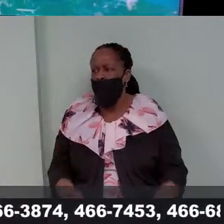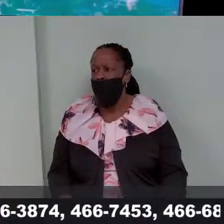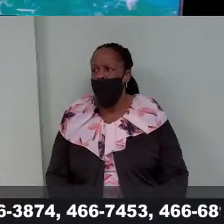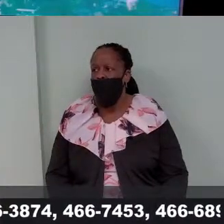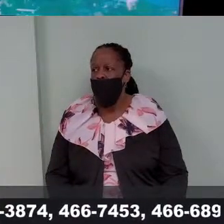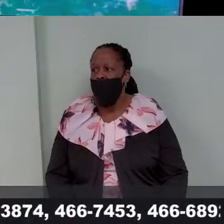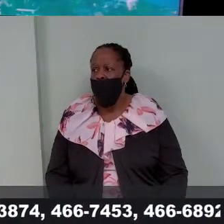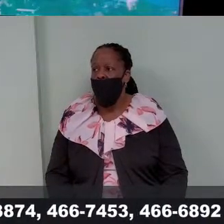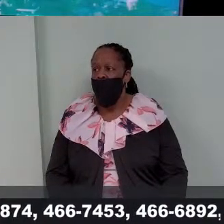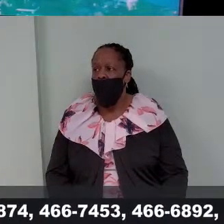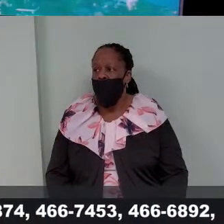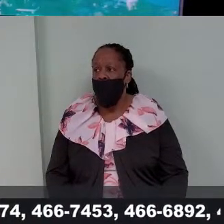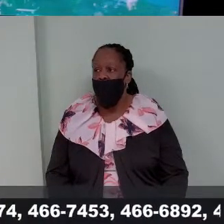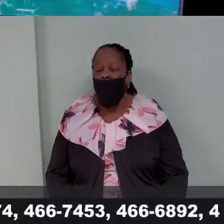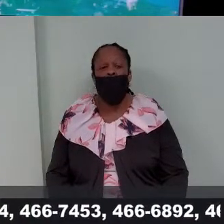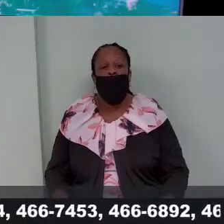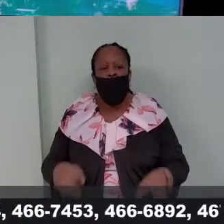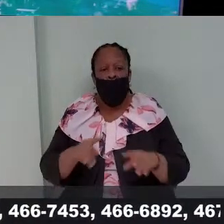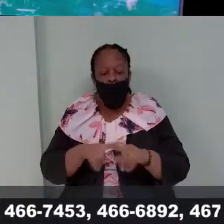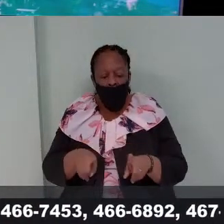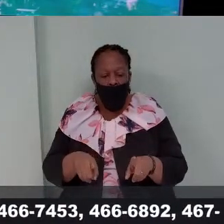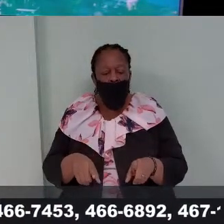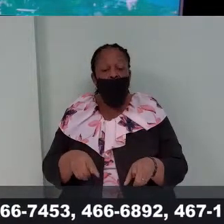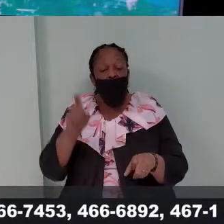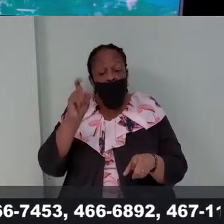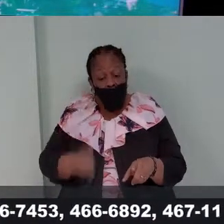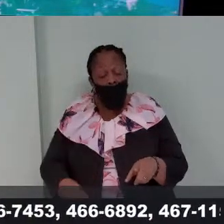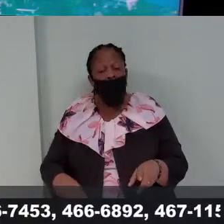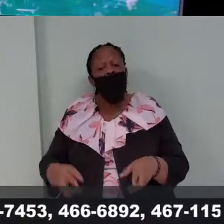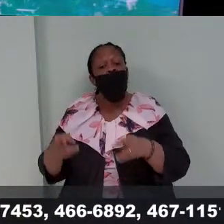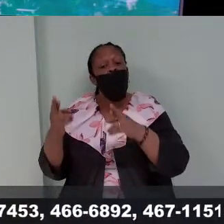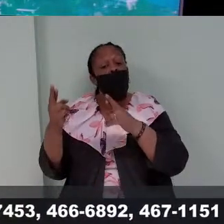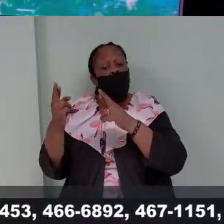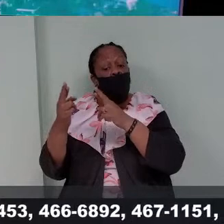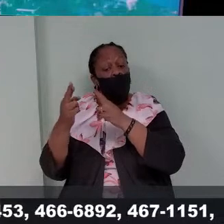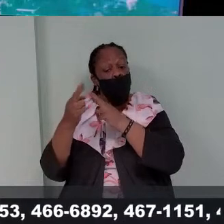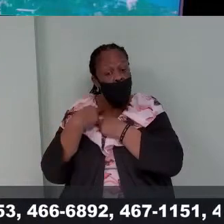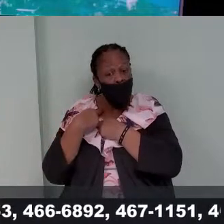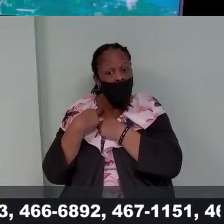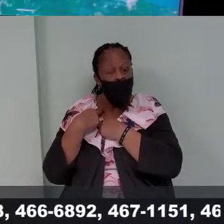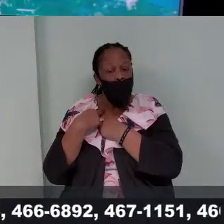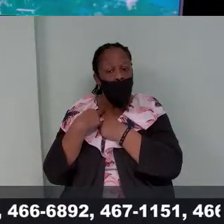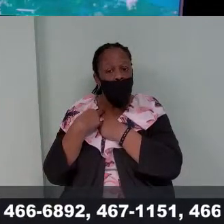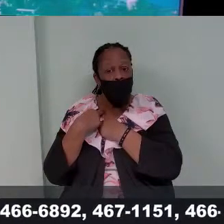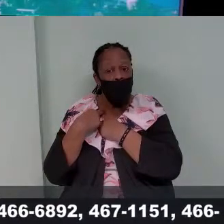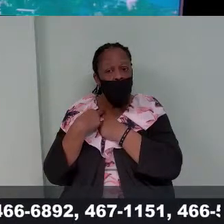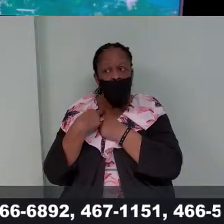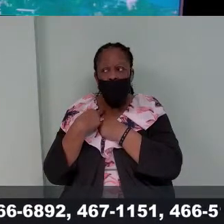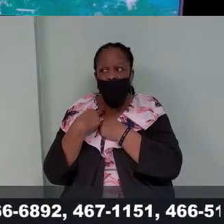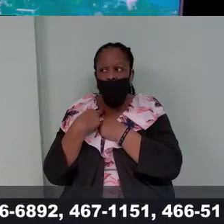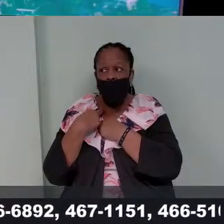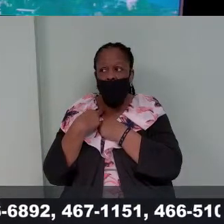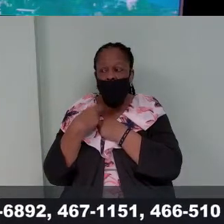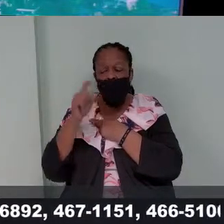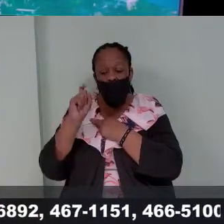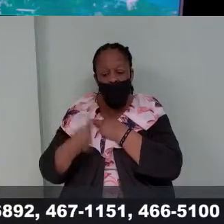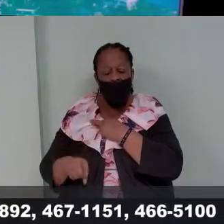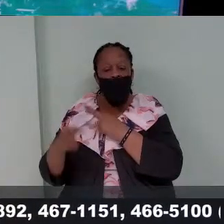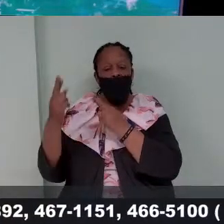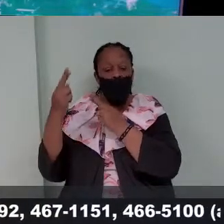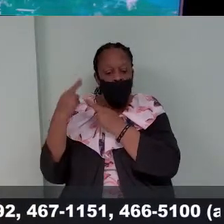not responsible, they can find ways and means of getting out, despite the fact that there's a security guard out there. And so we